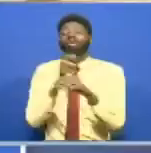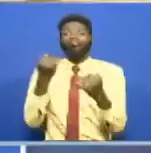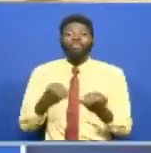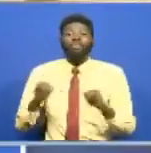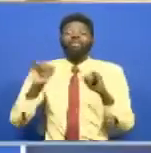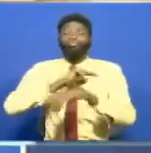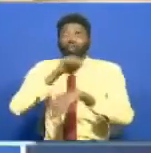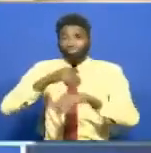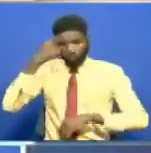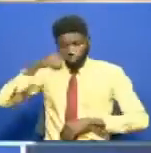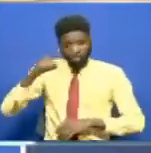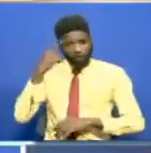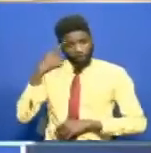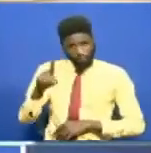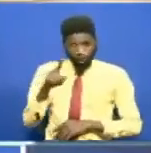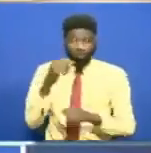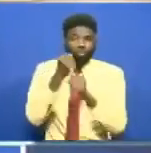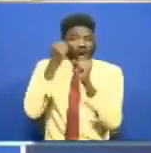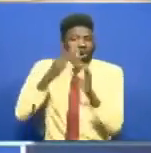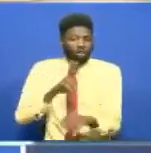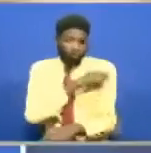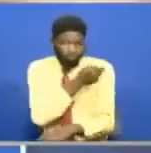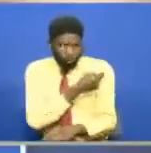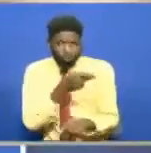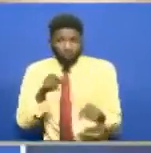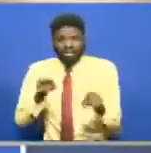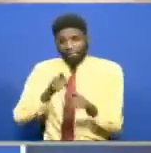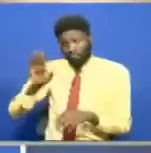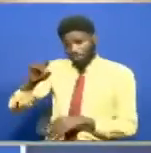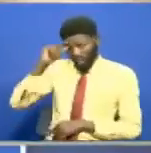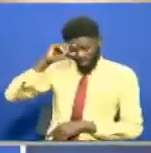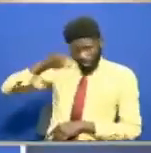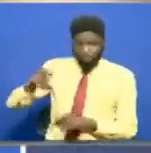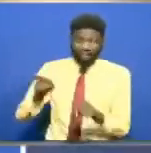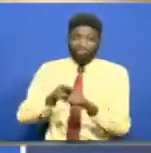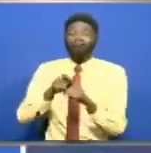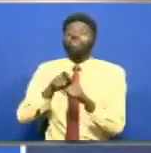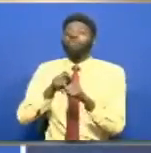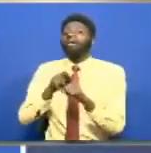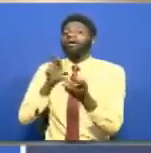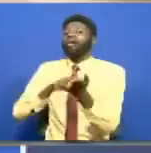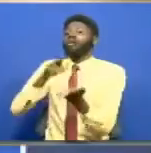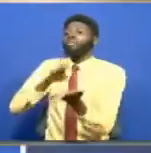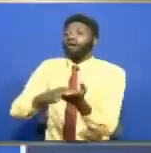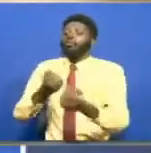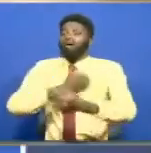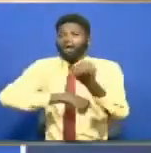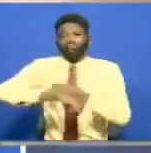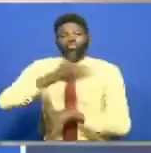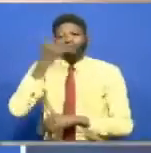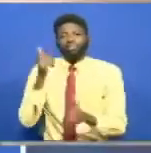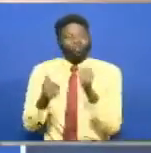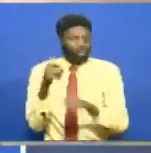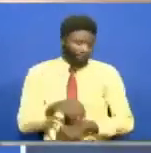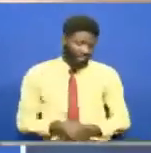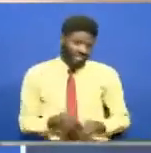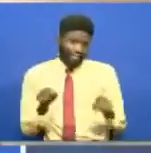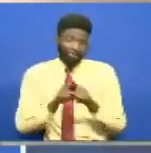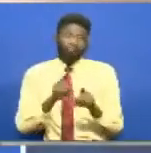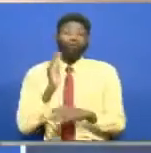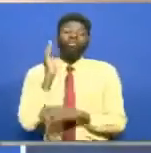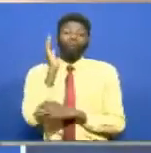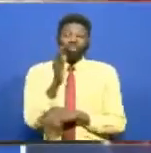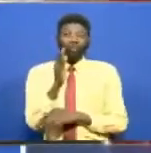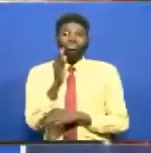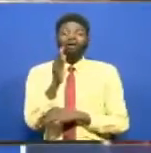of healthcare workers by county governments, and recommend appropriate action. It further seeks to bring to bear the County Wards